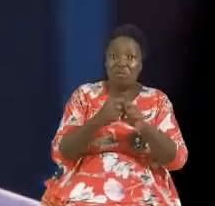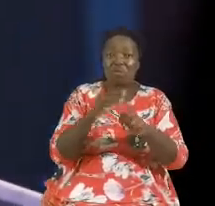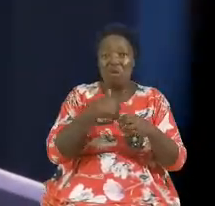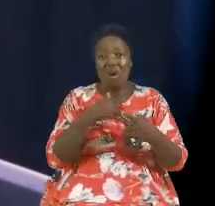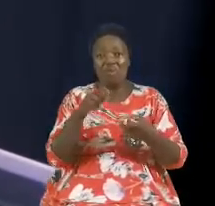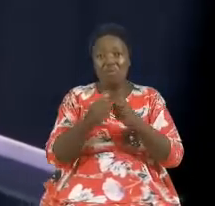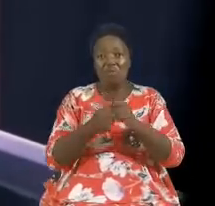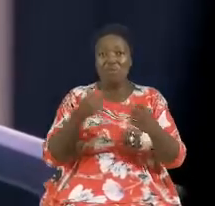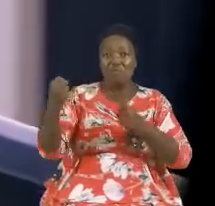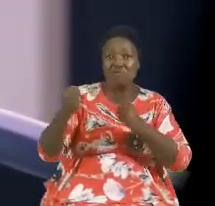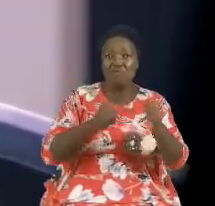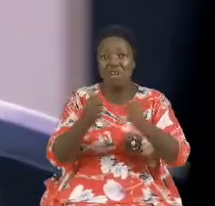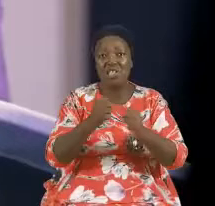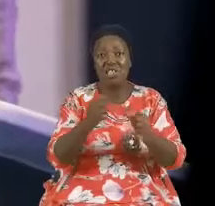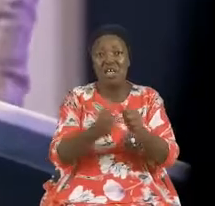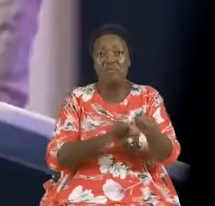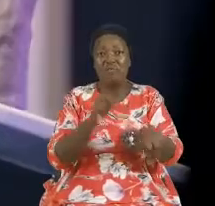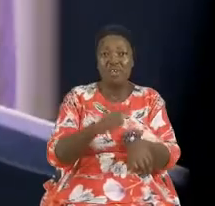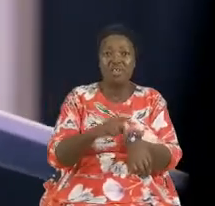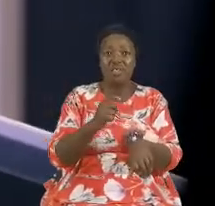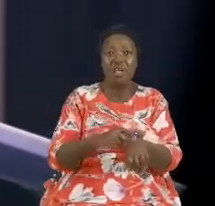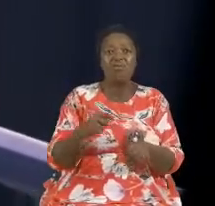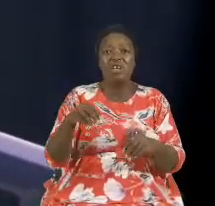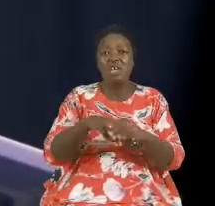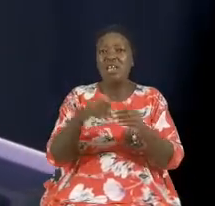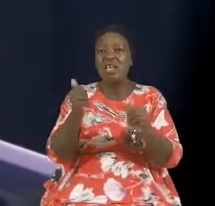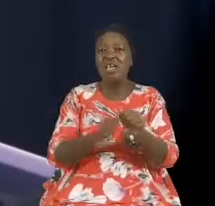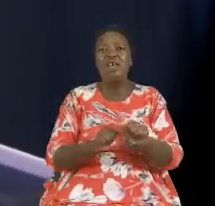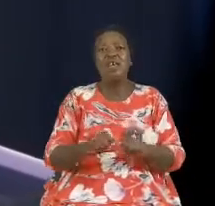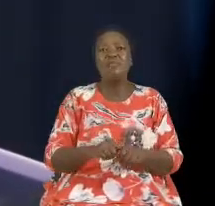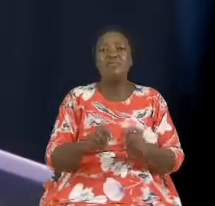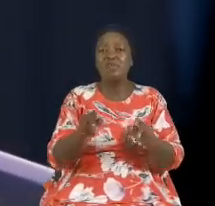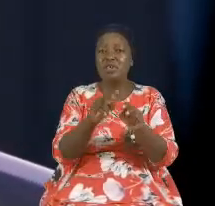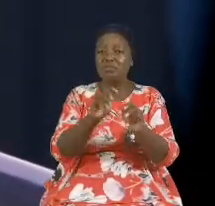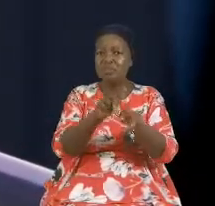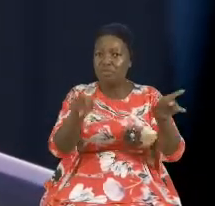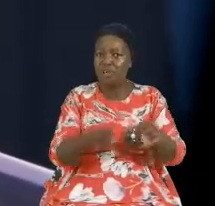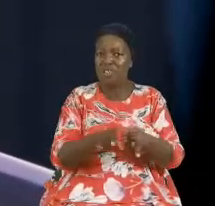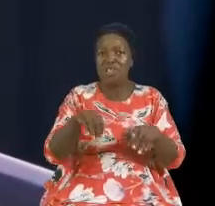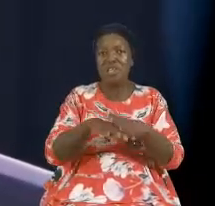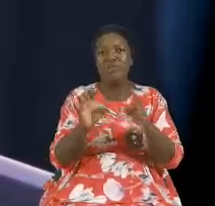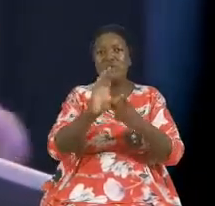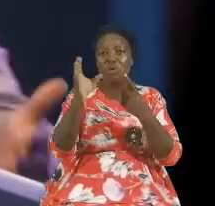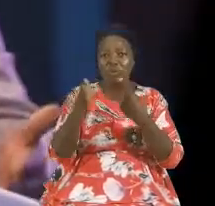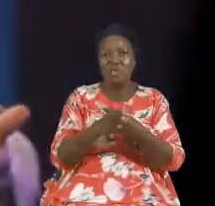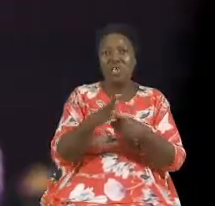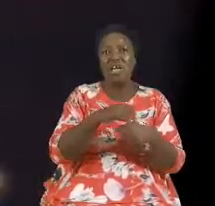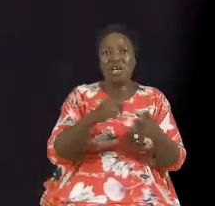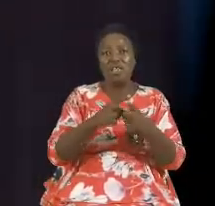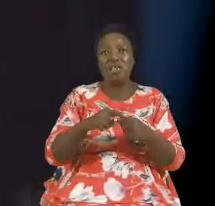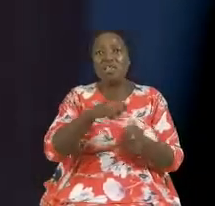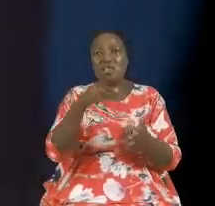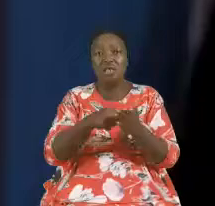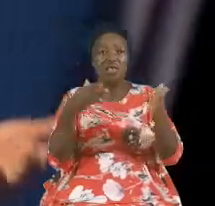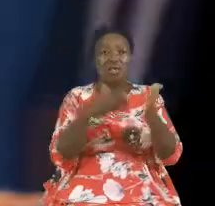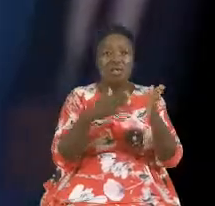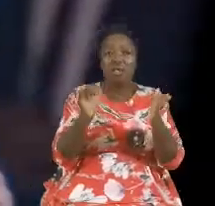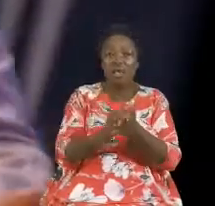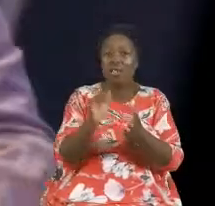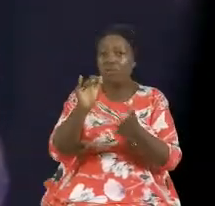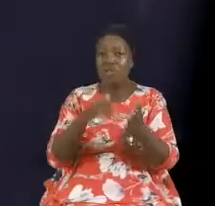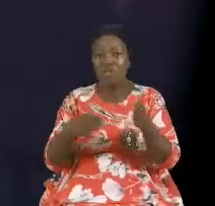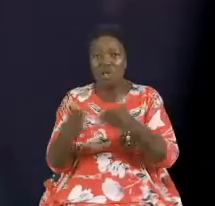commotion, and there's family problem, there's family violence, there's fighting all the time in every tribe and in